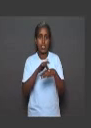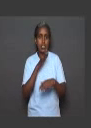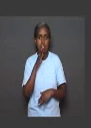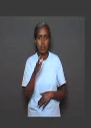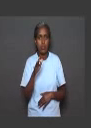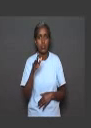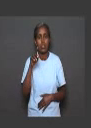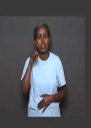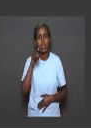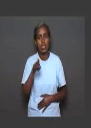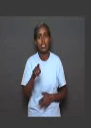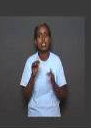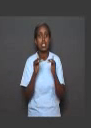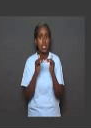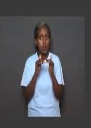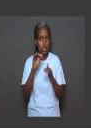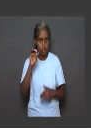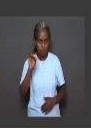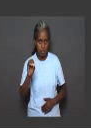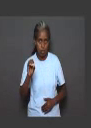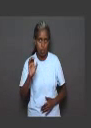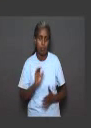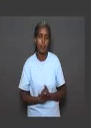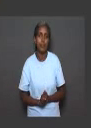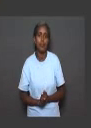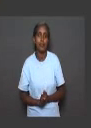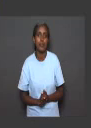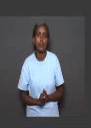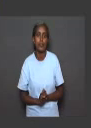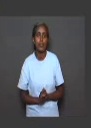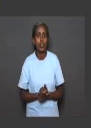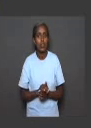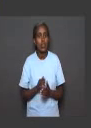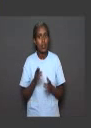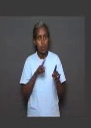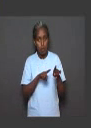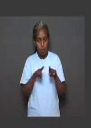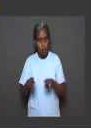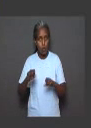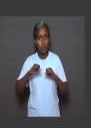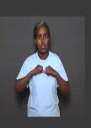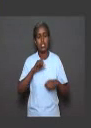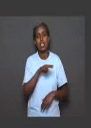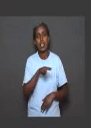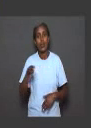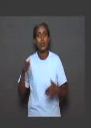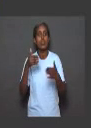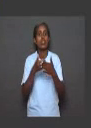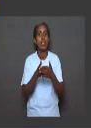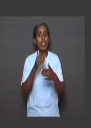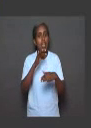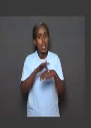at x equals 0. It also has a horizontal